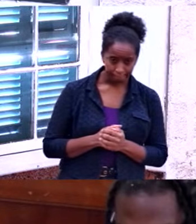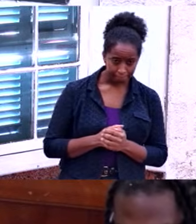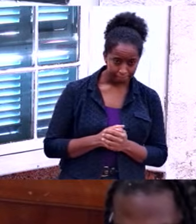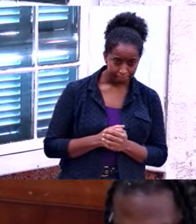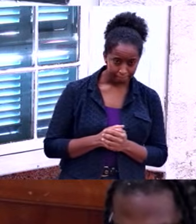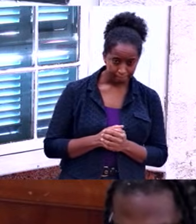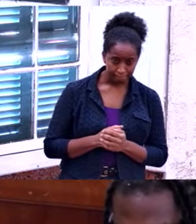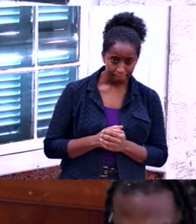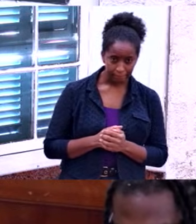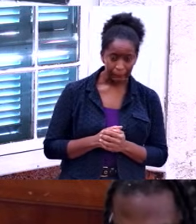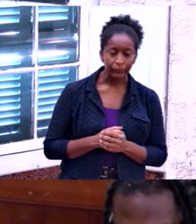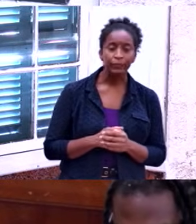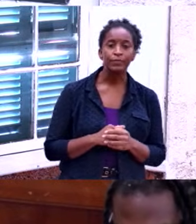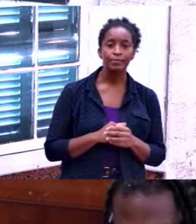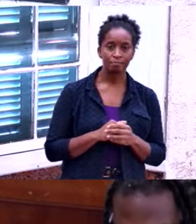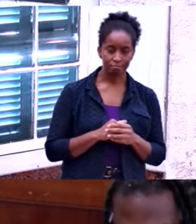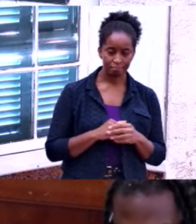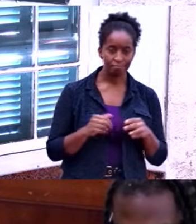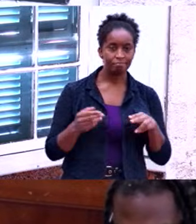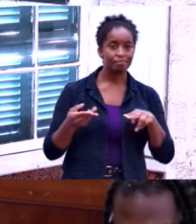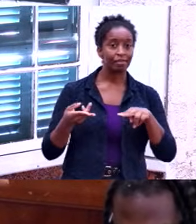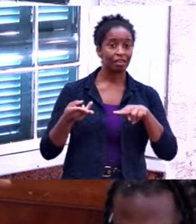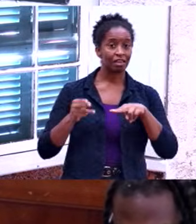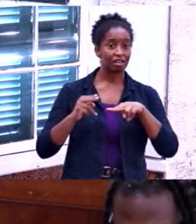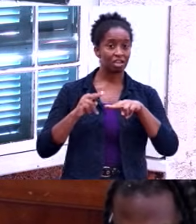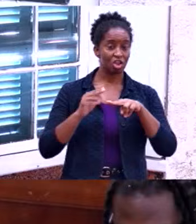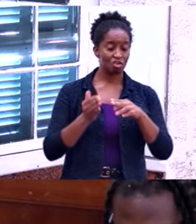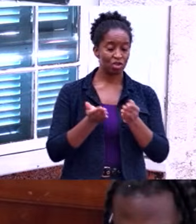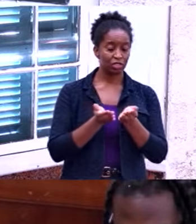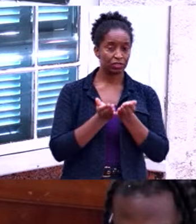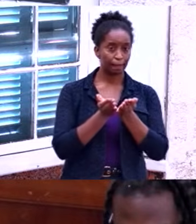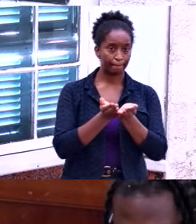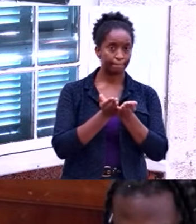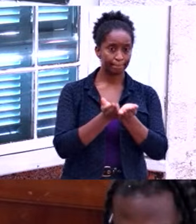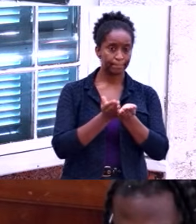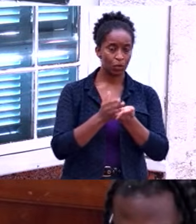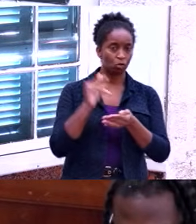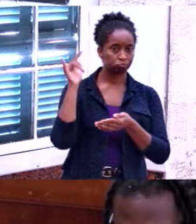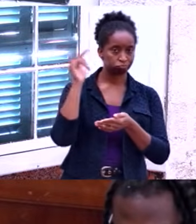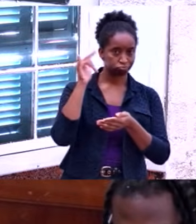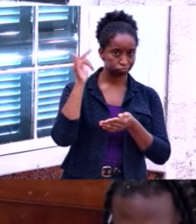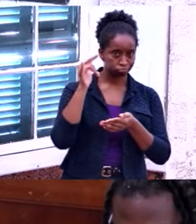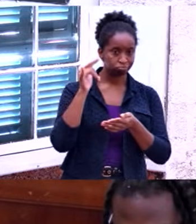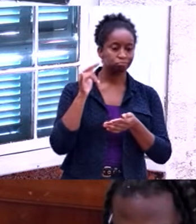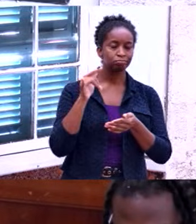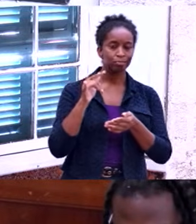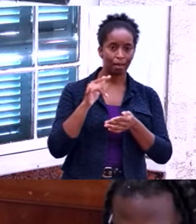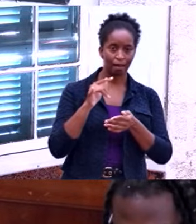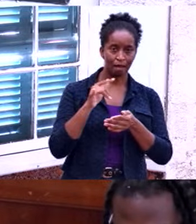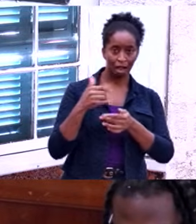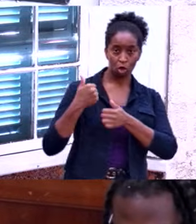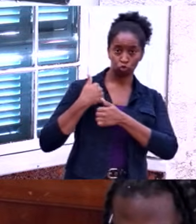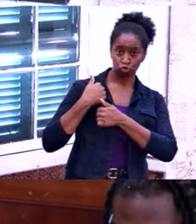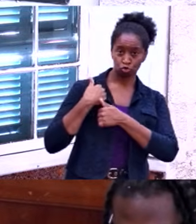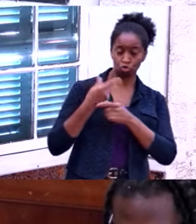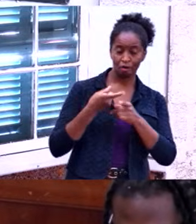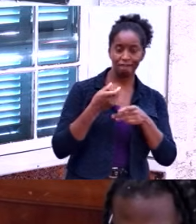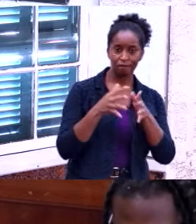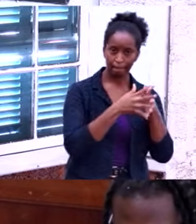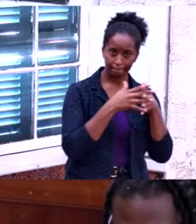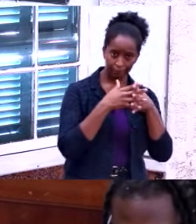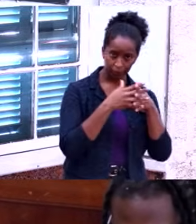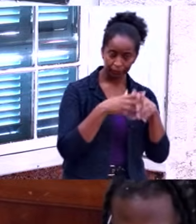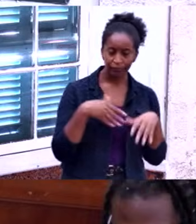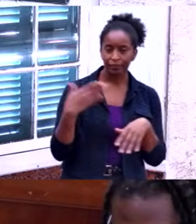military from the United States of America. We have border clashes between Guyana